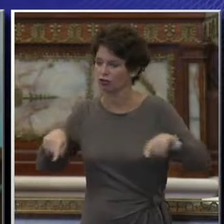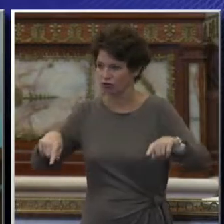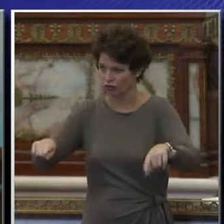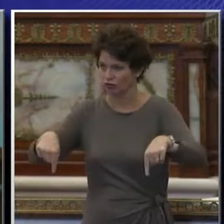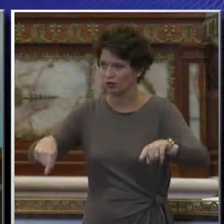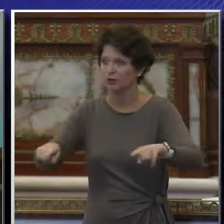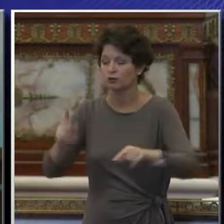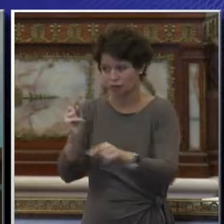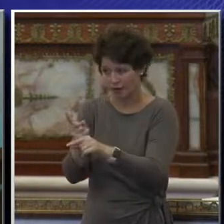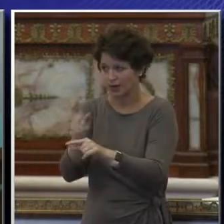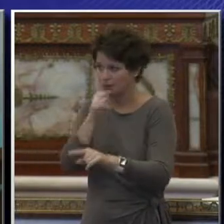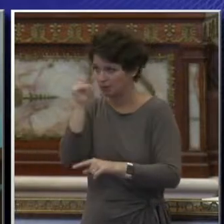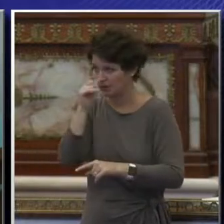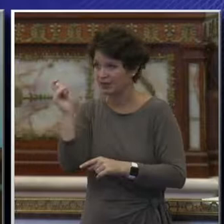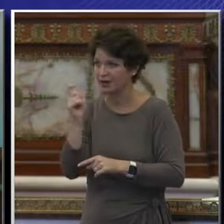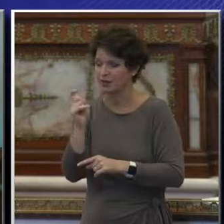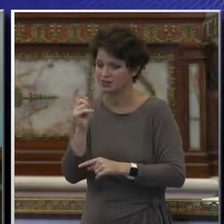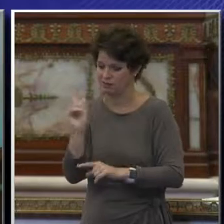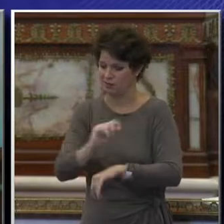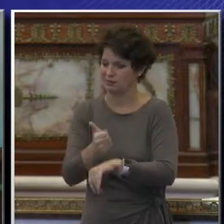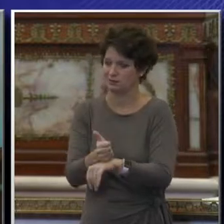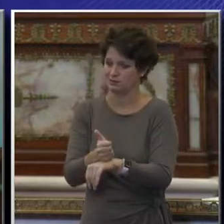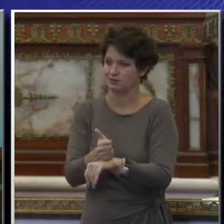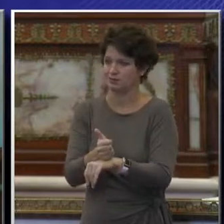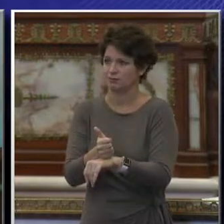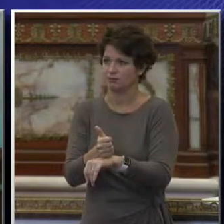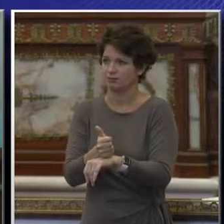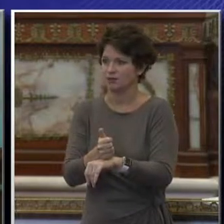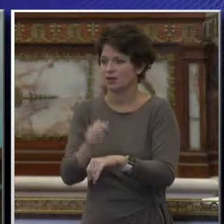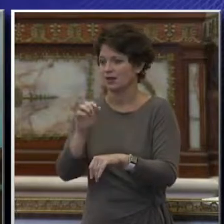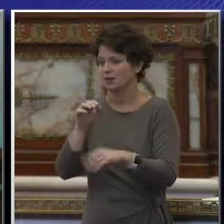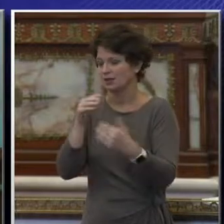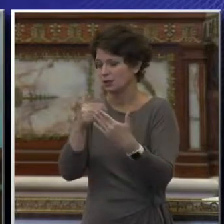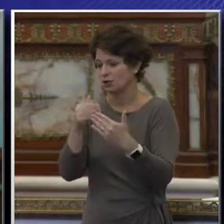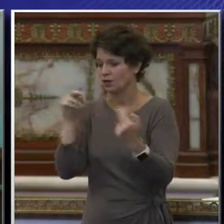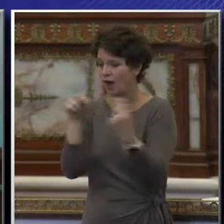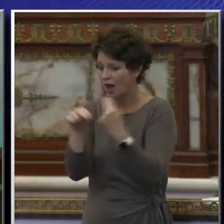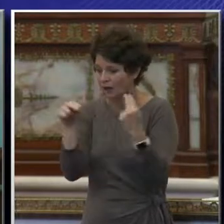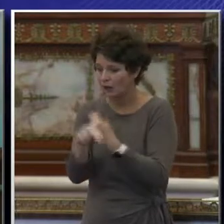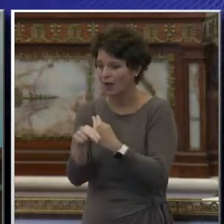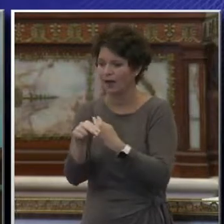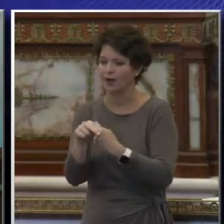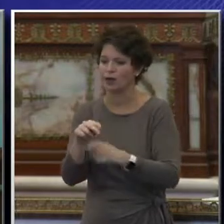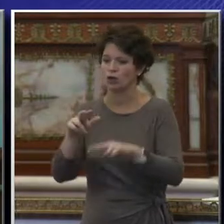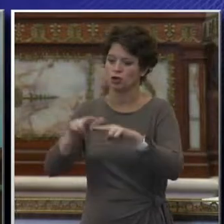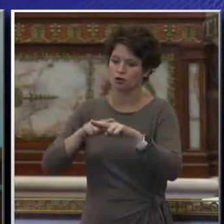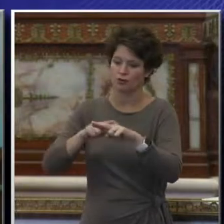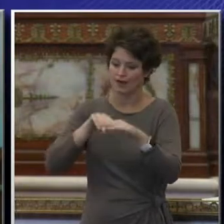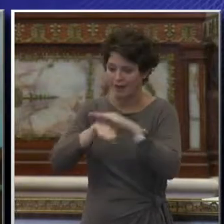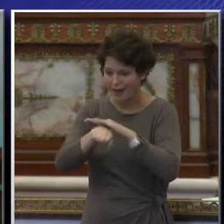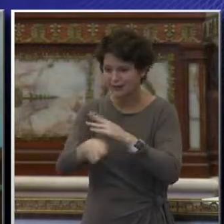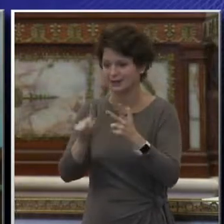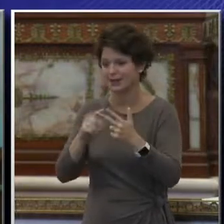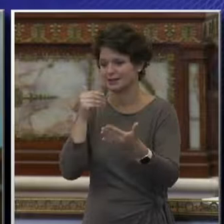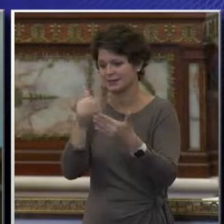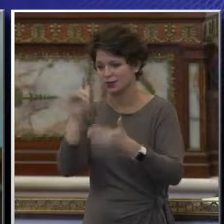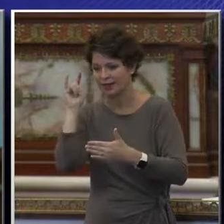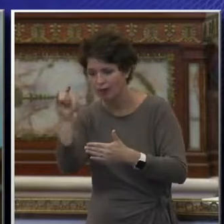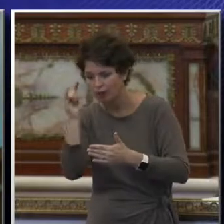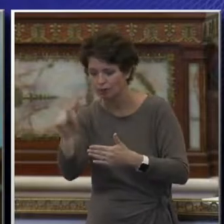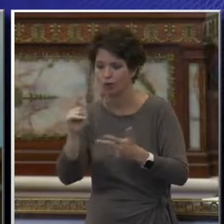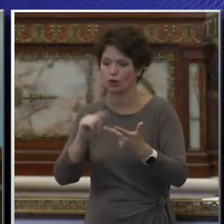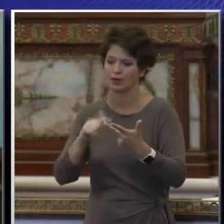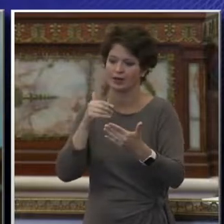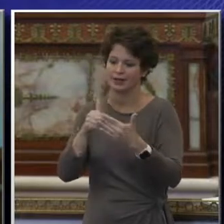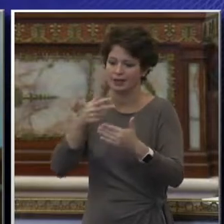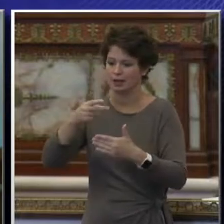So because of its sort of location on interstate highways with direct rail access, close to the airport, close to the